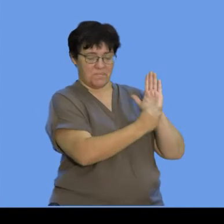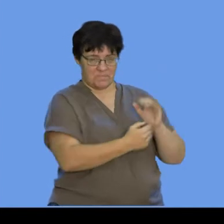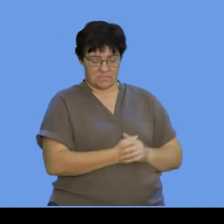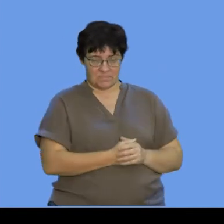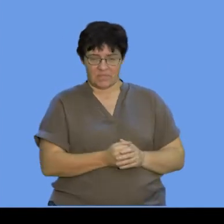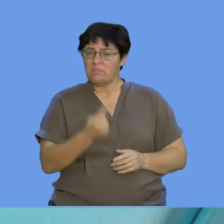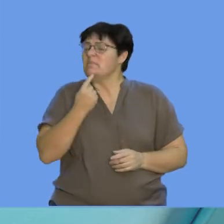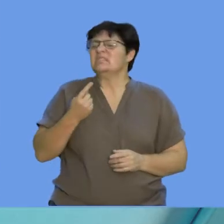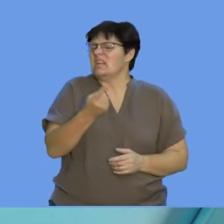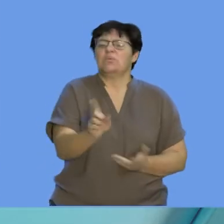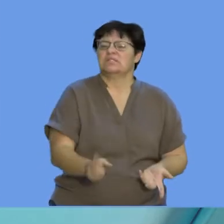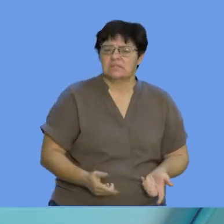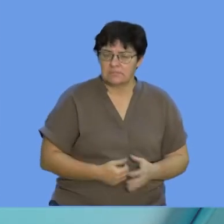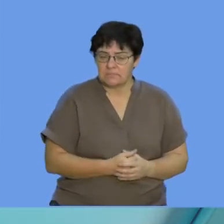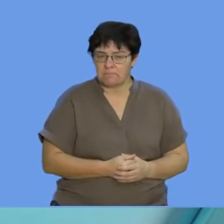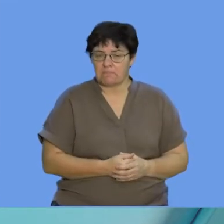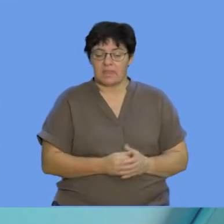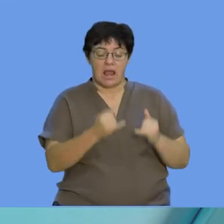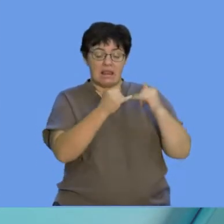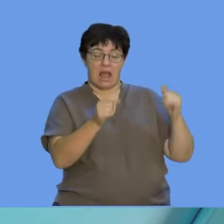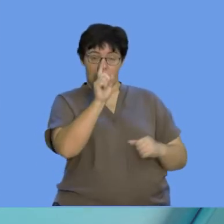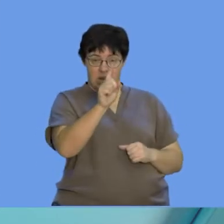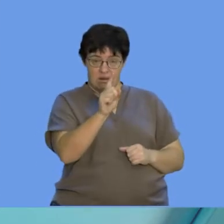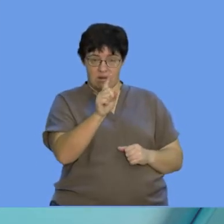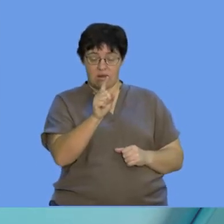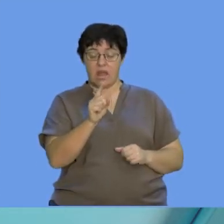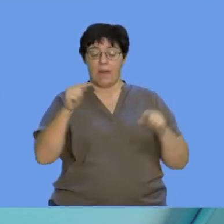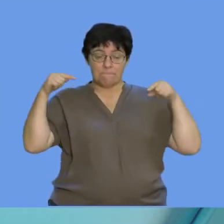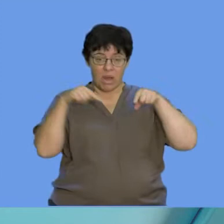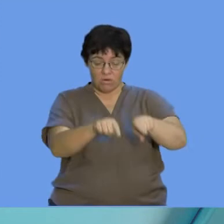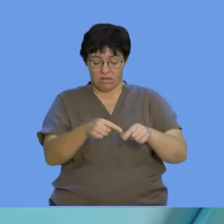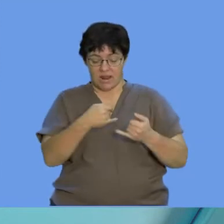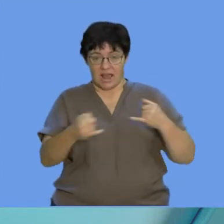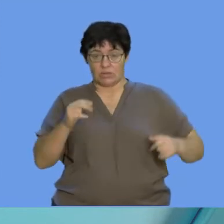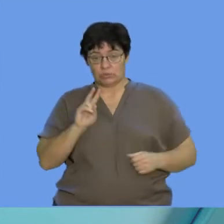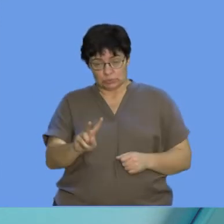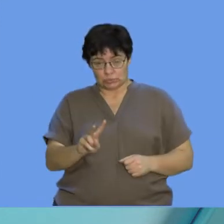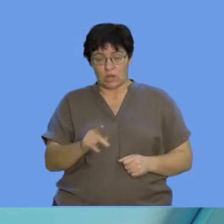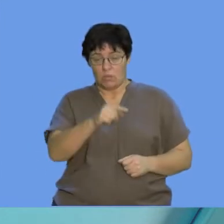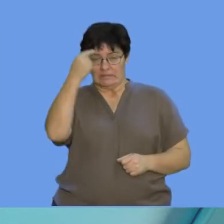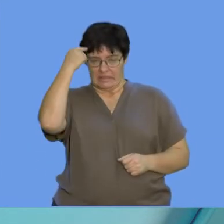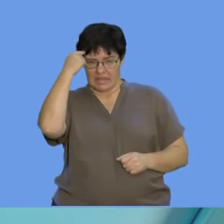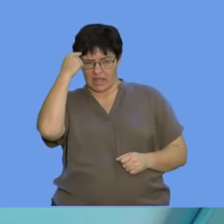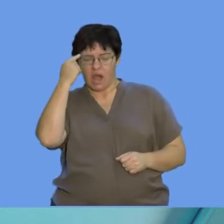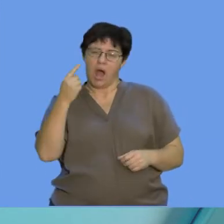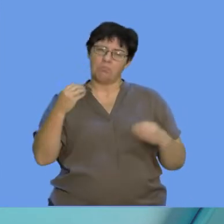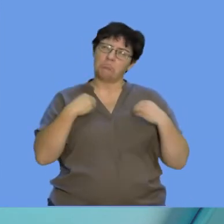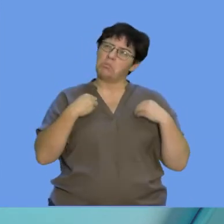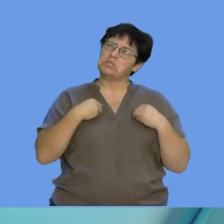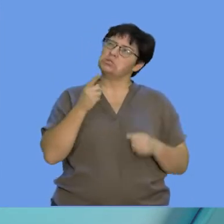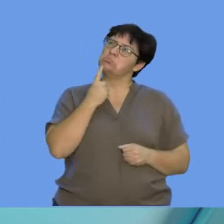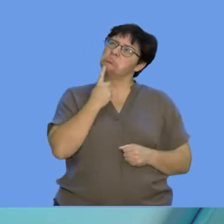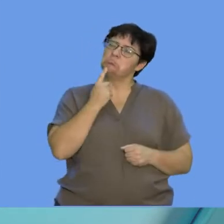soon as I say to you, line 1 is parallel to line 2, immediately you need to think about the properties of